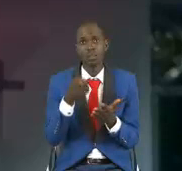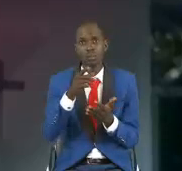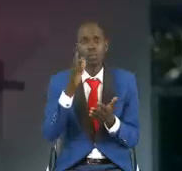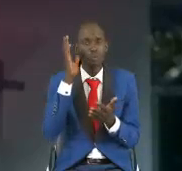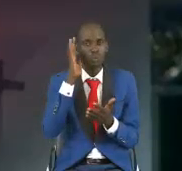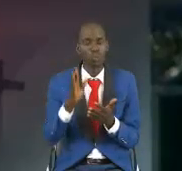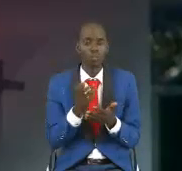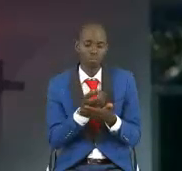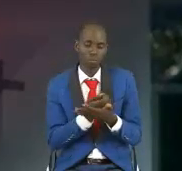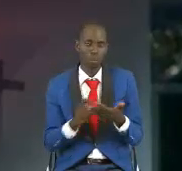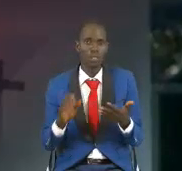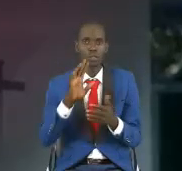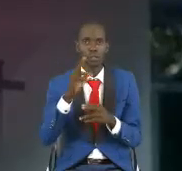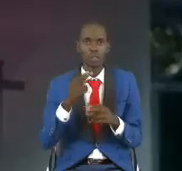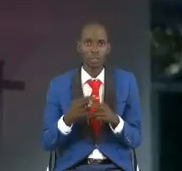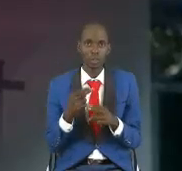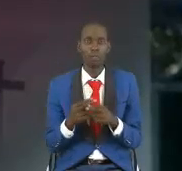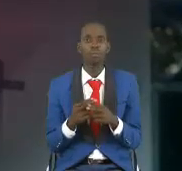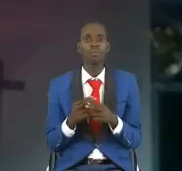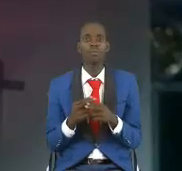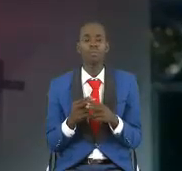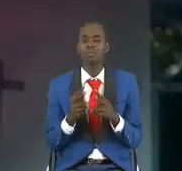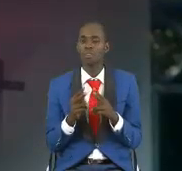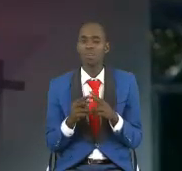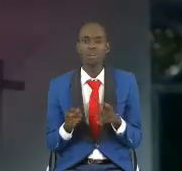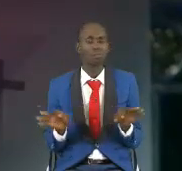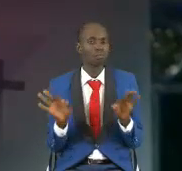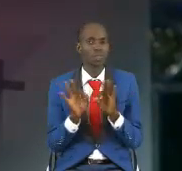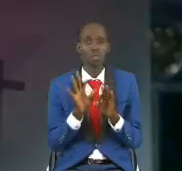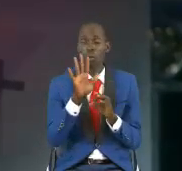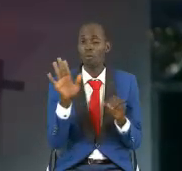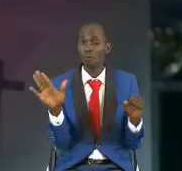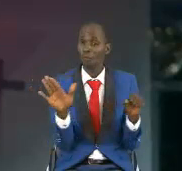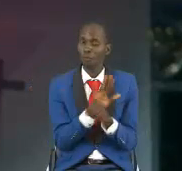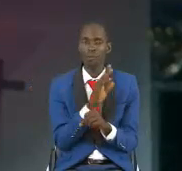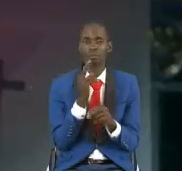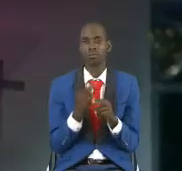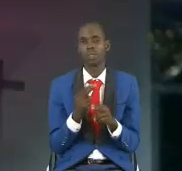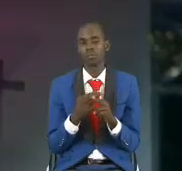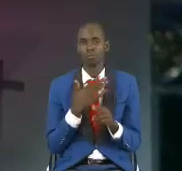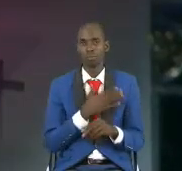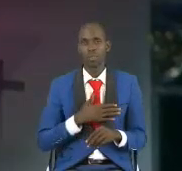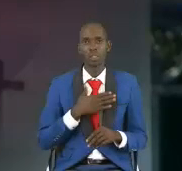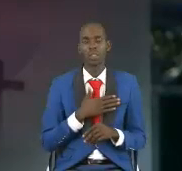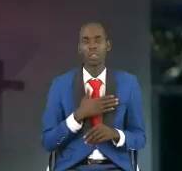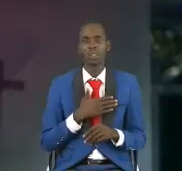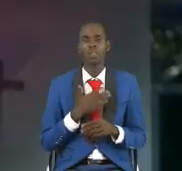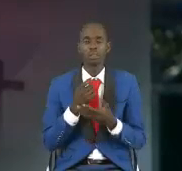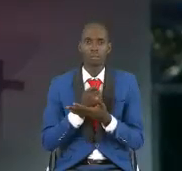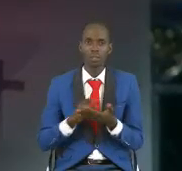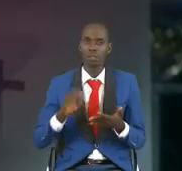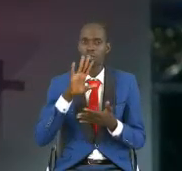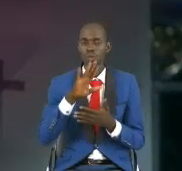name. Very important, your full names. And you write your address.